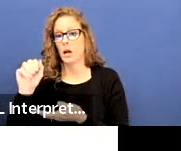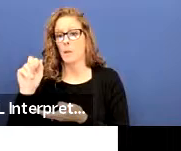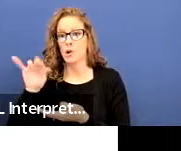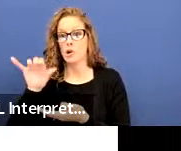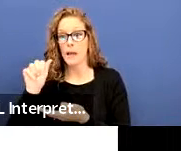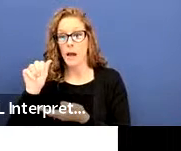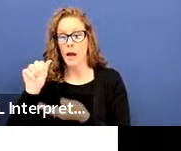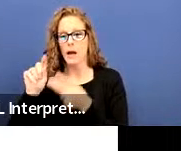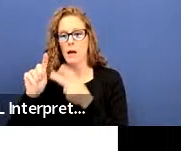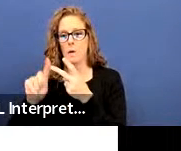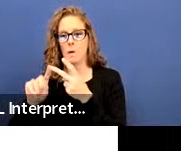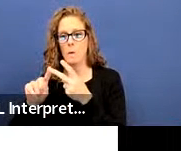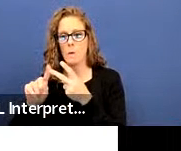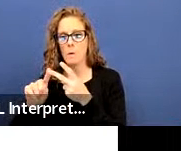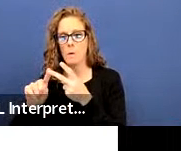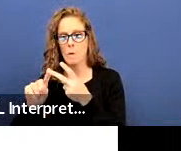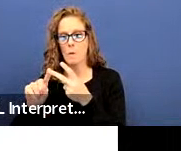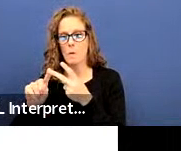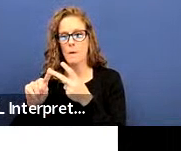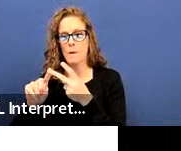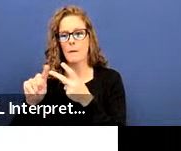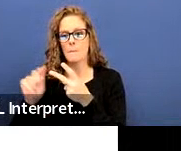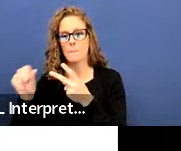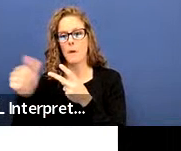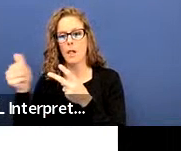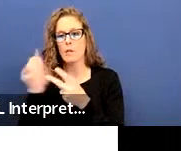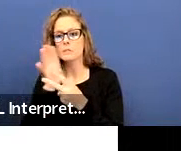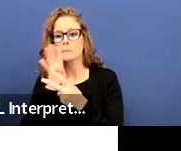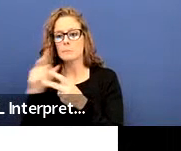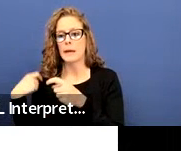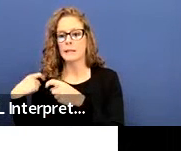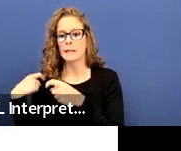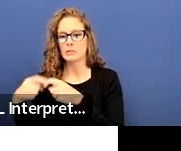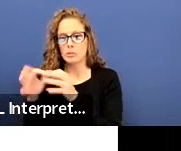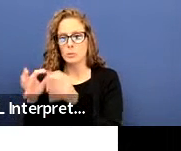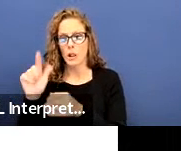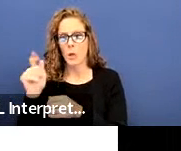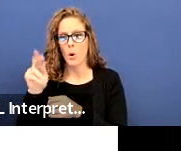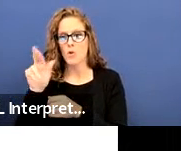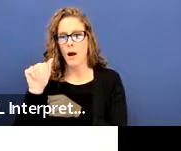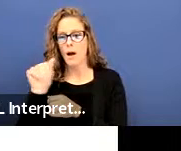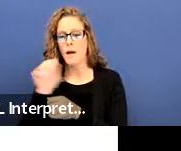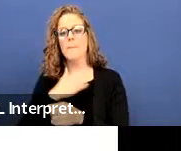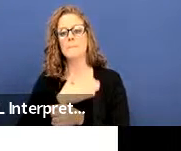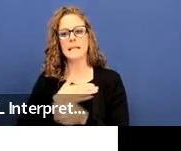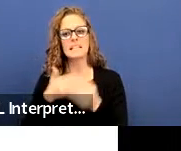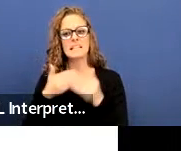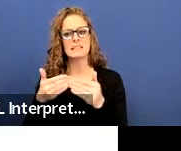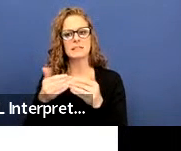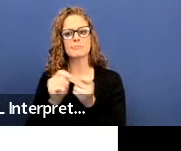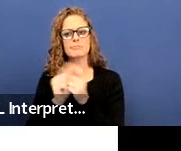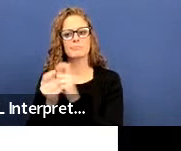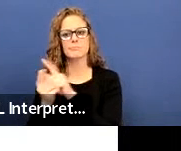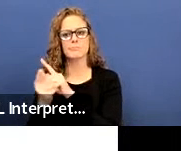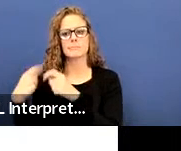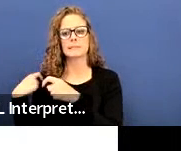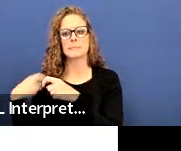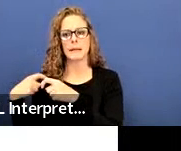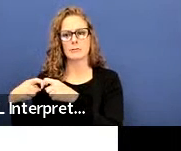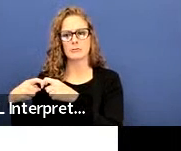could repeat that for me, please. Bienvenidos a todos a nuestra reunión del 14 de